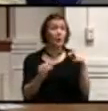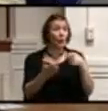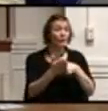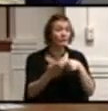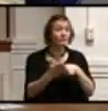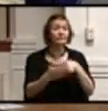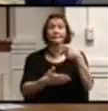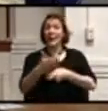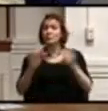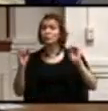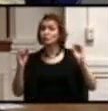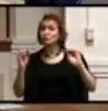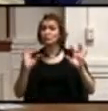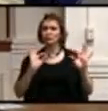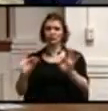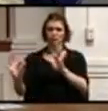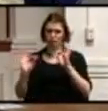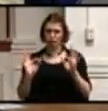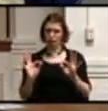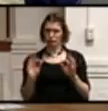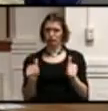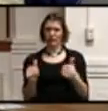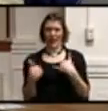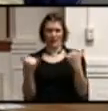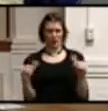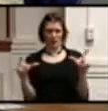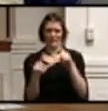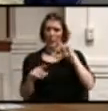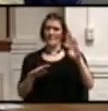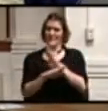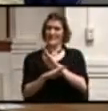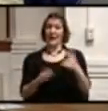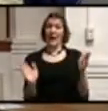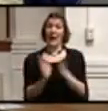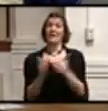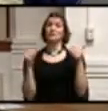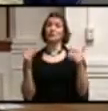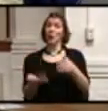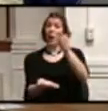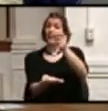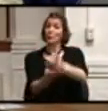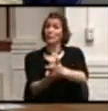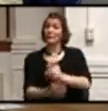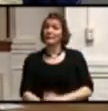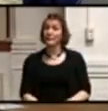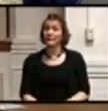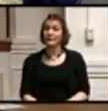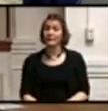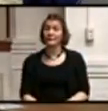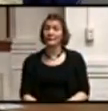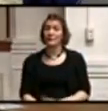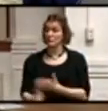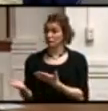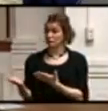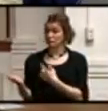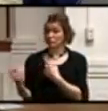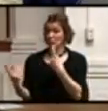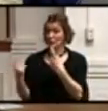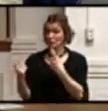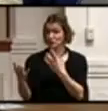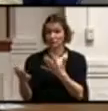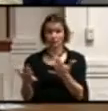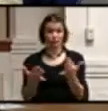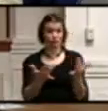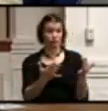or taxes, and they do possess a current business license. So we would ask the board to go ahead and approve this. Does anybody have any